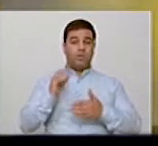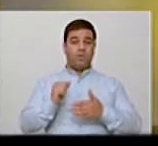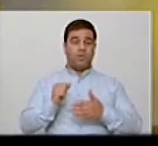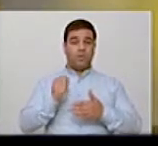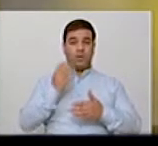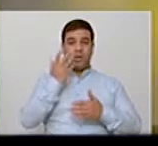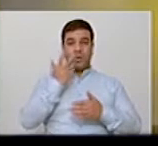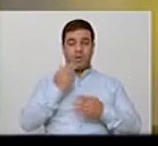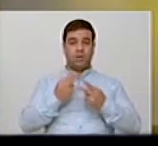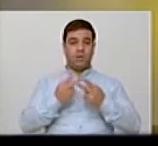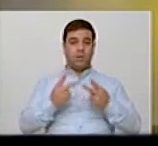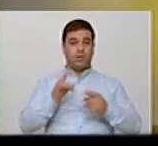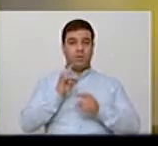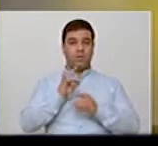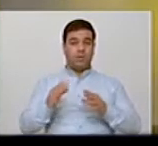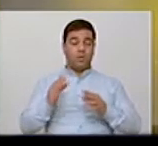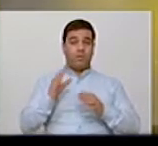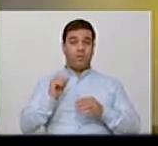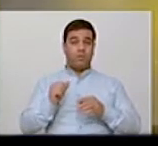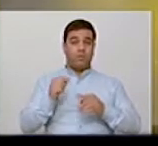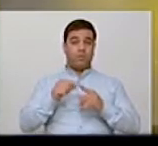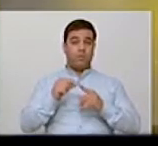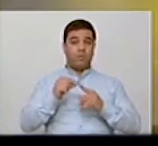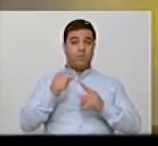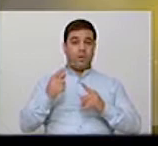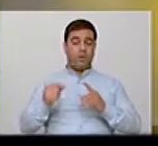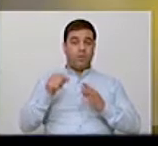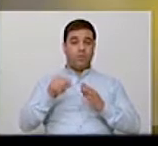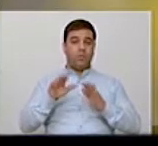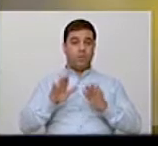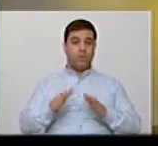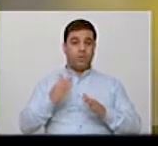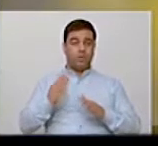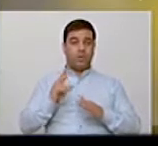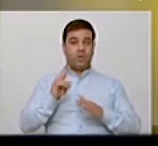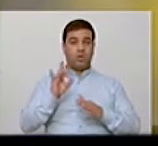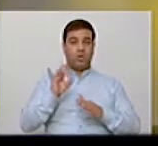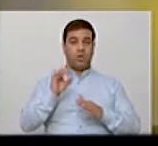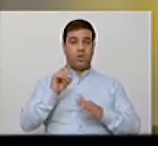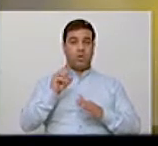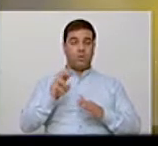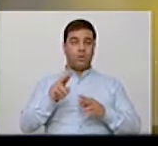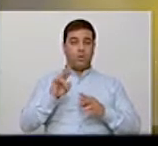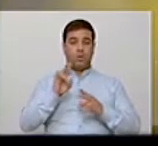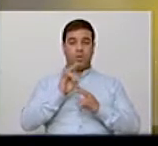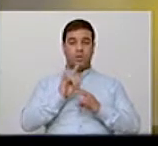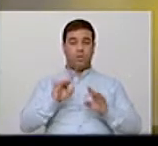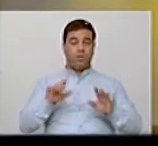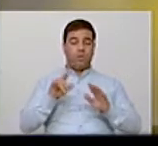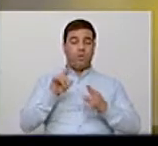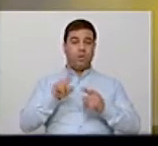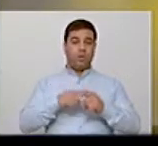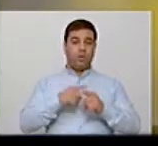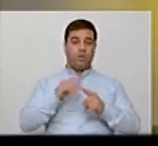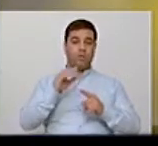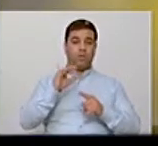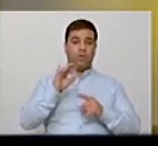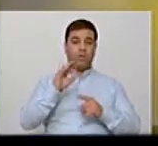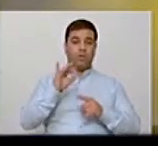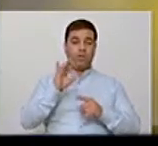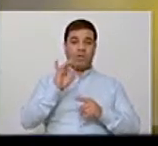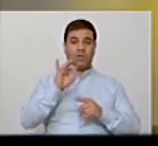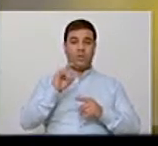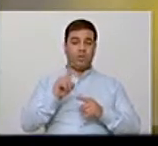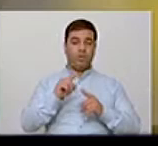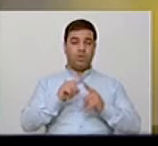rang hosil bo'lmaydi. Demak, barkning bu qismida kraxmal hosil bo'lmagan yoki fotosintez jarayoni